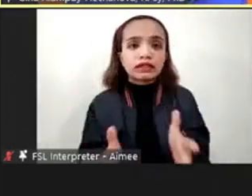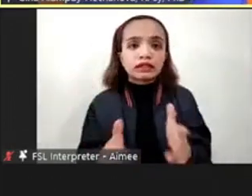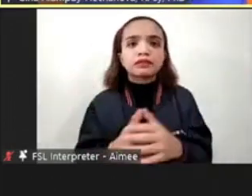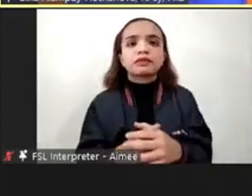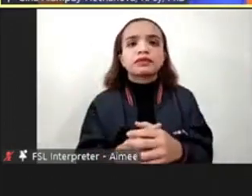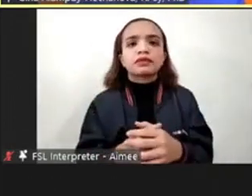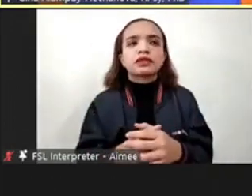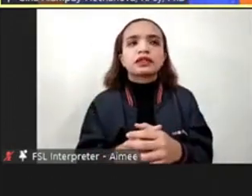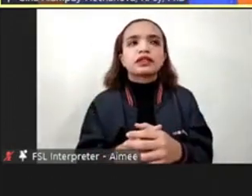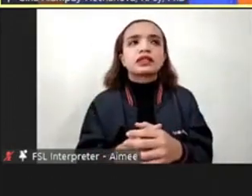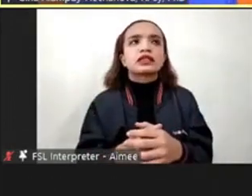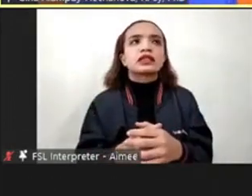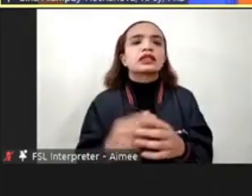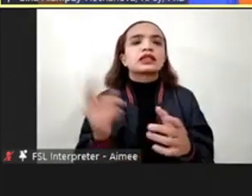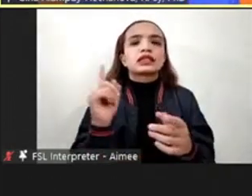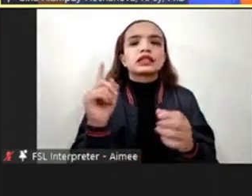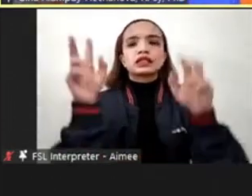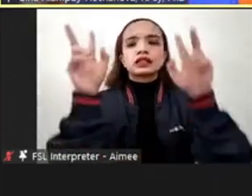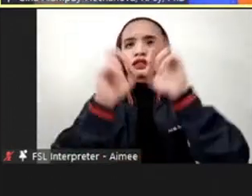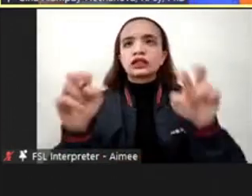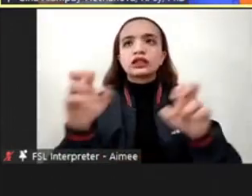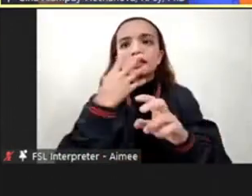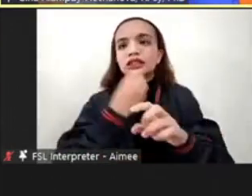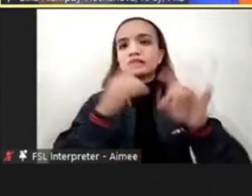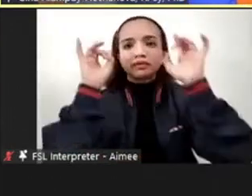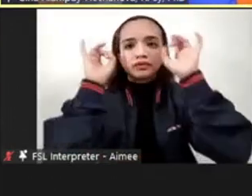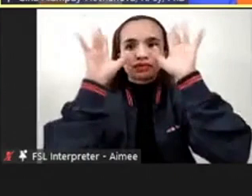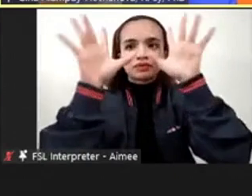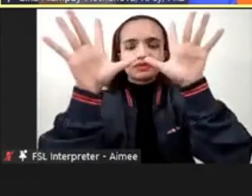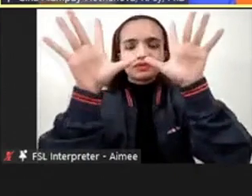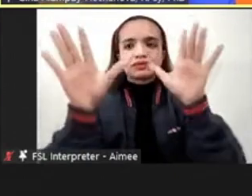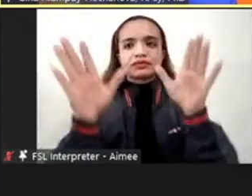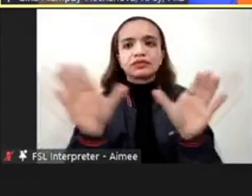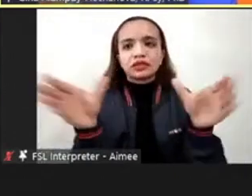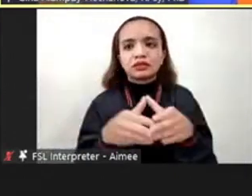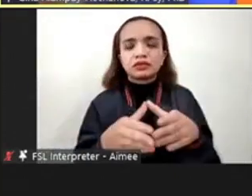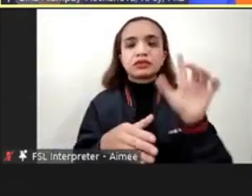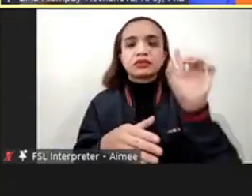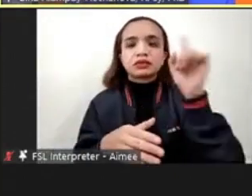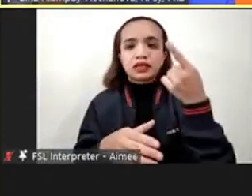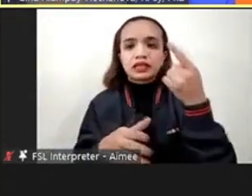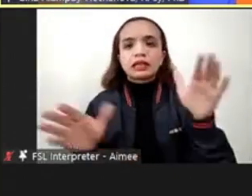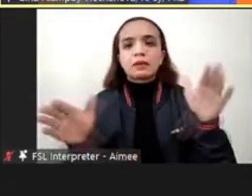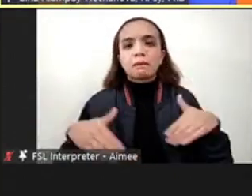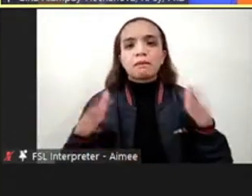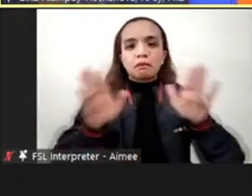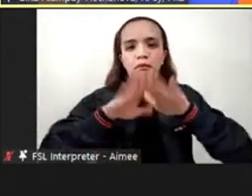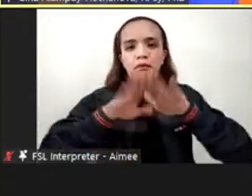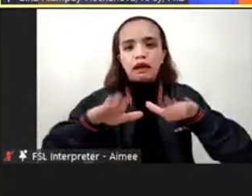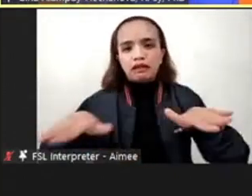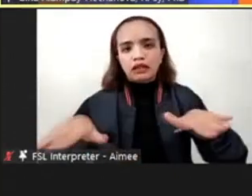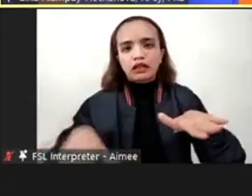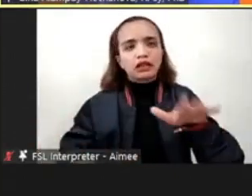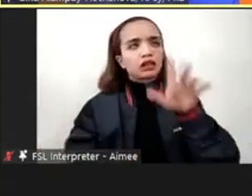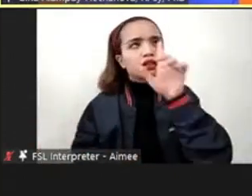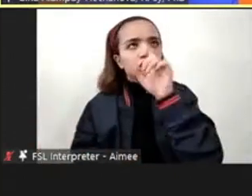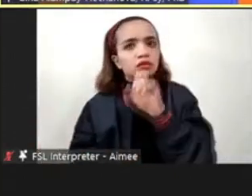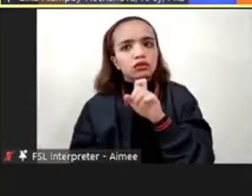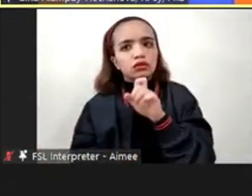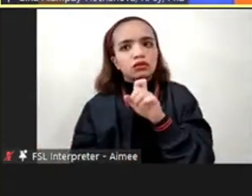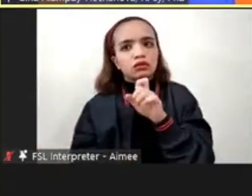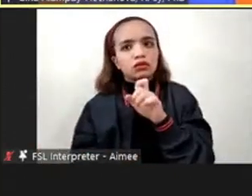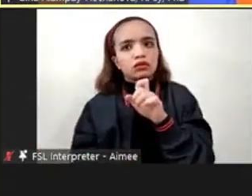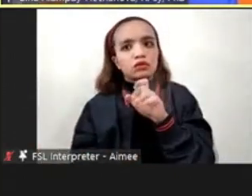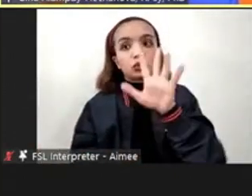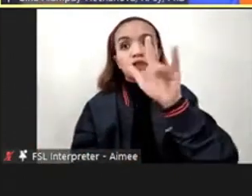study naman, sino yung at risk? Two groups. One is BATA, the 25-year-old and below, and